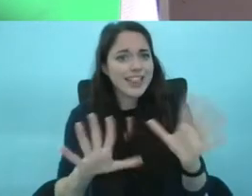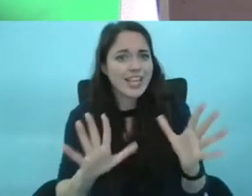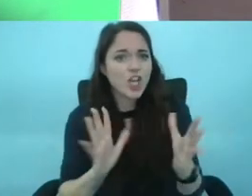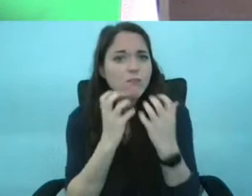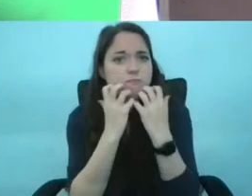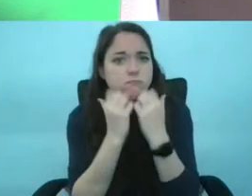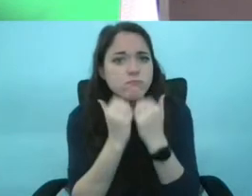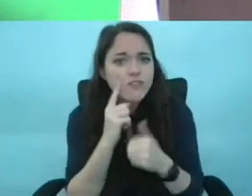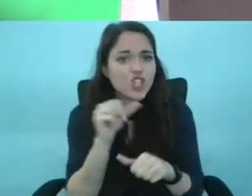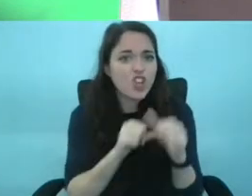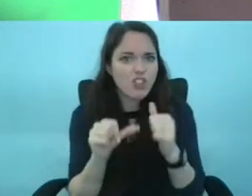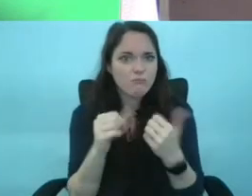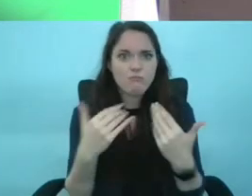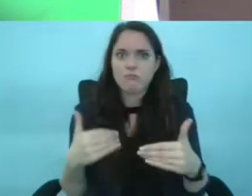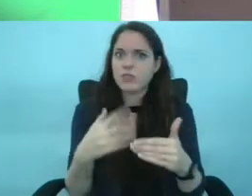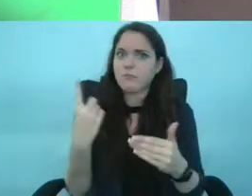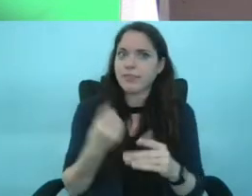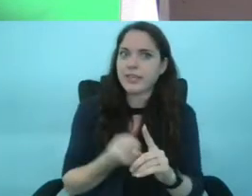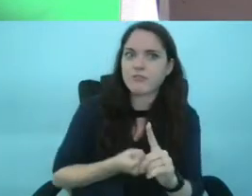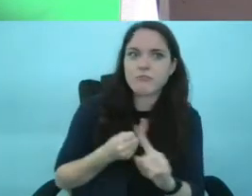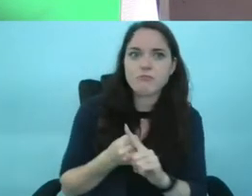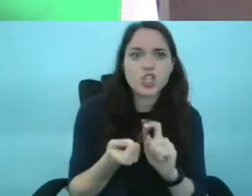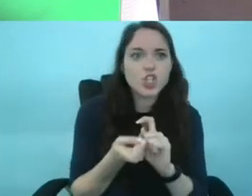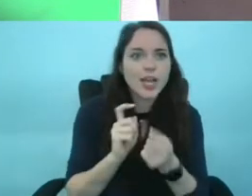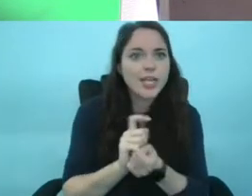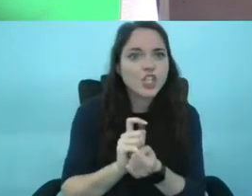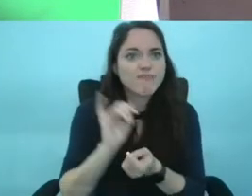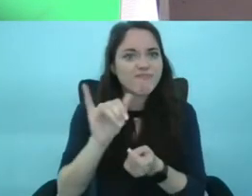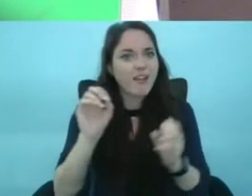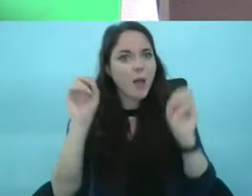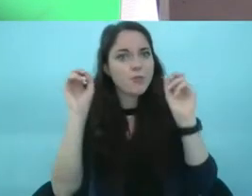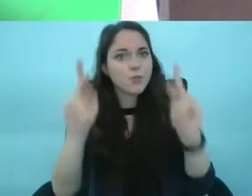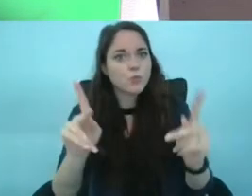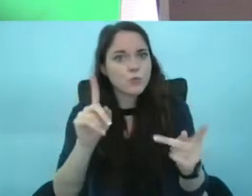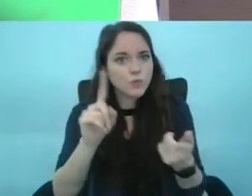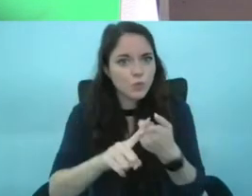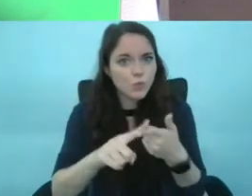Something changes. Something has the opportunity to grow.